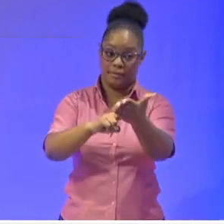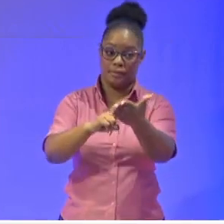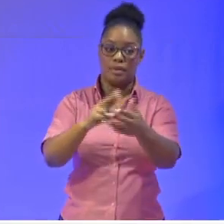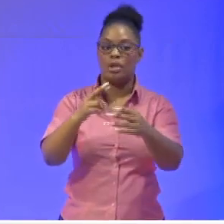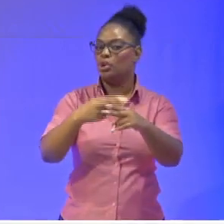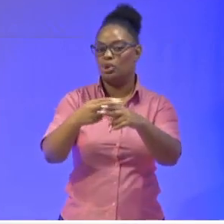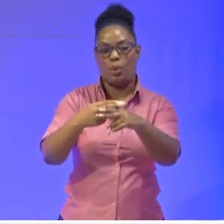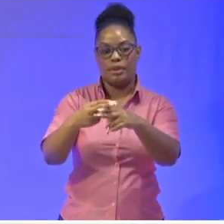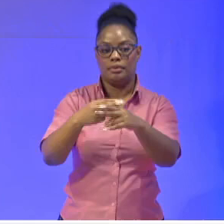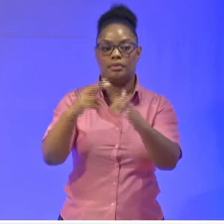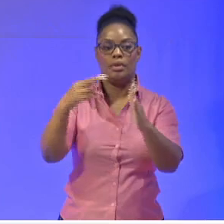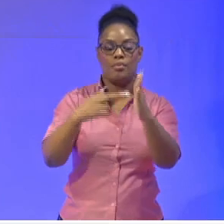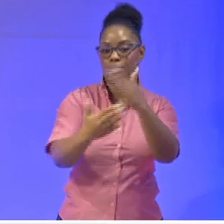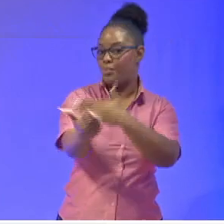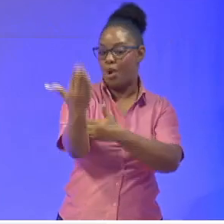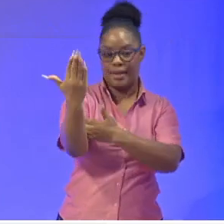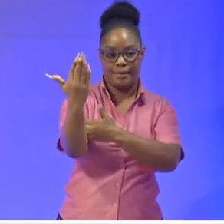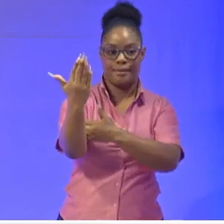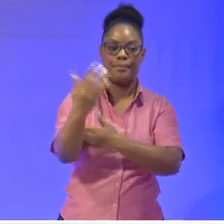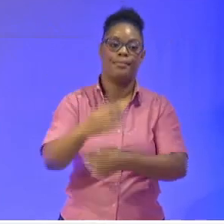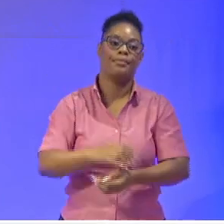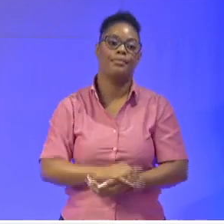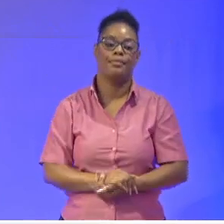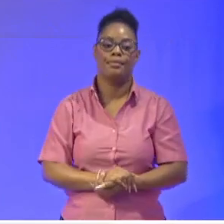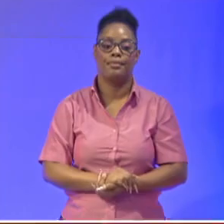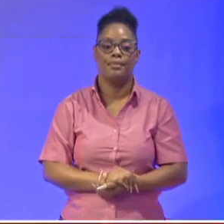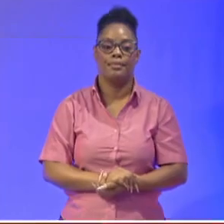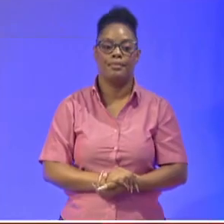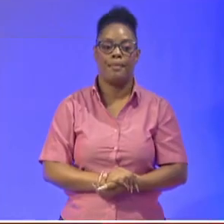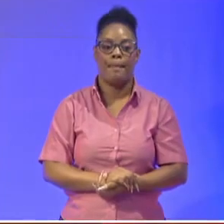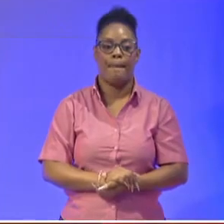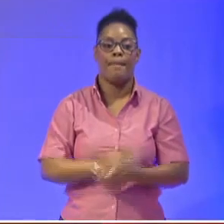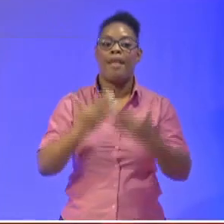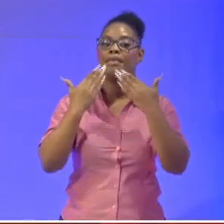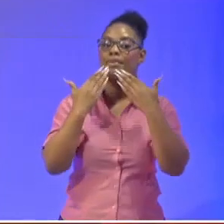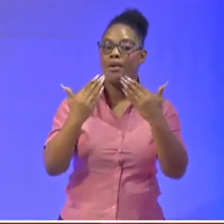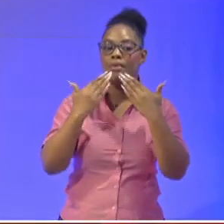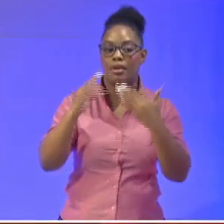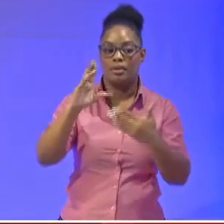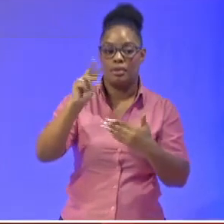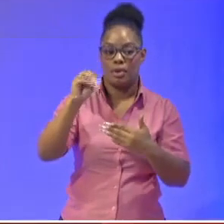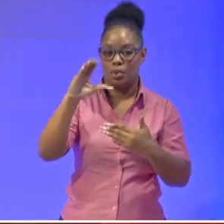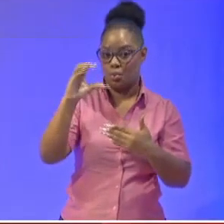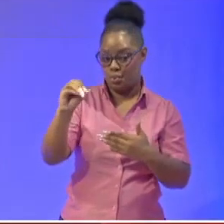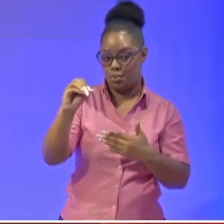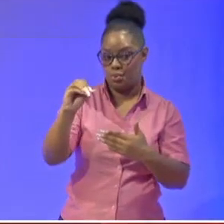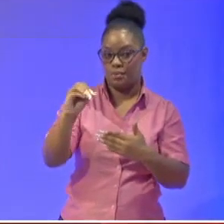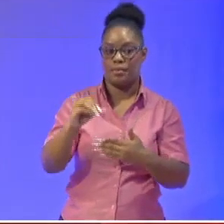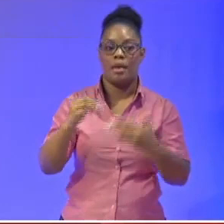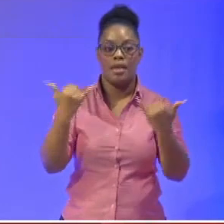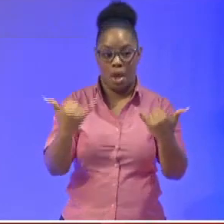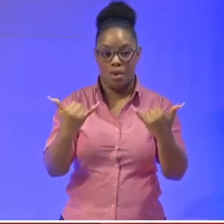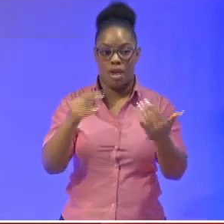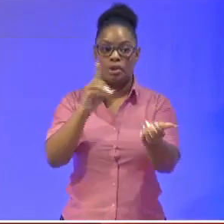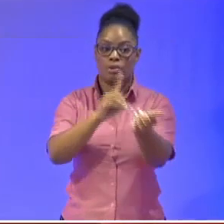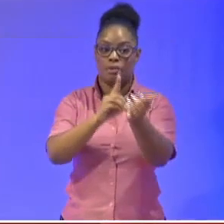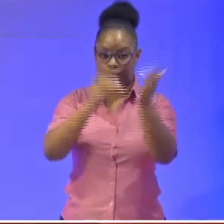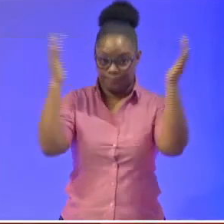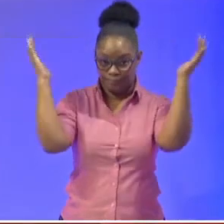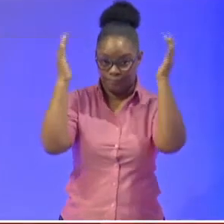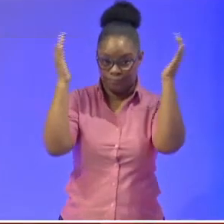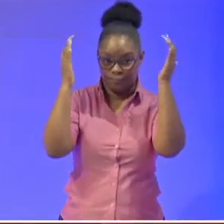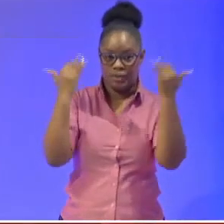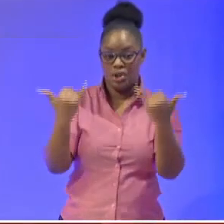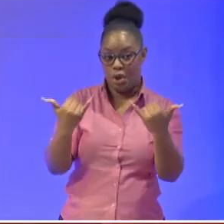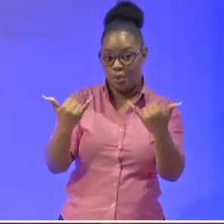morning. Back to you, Al. Thank you very much, CMO. And Dr. Hinds will now present the latest